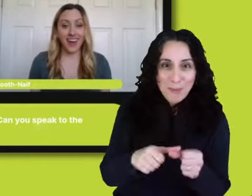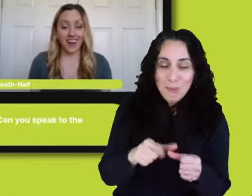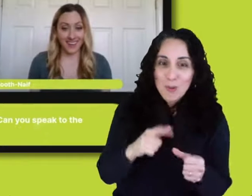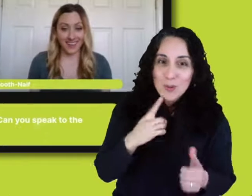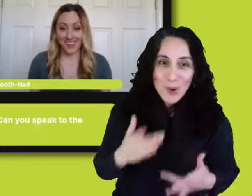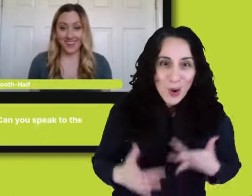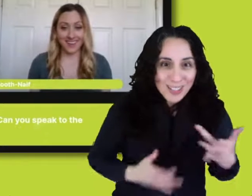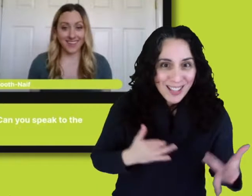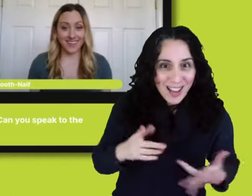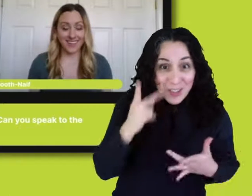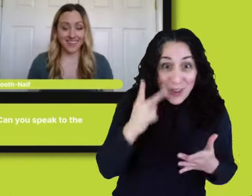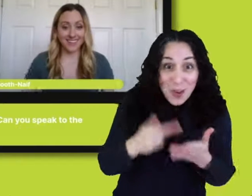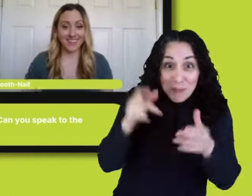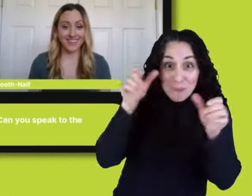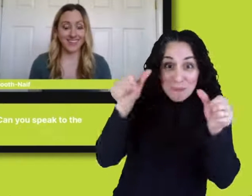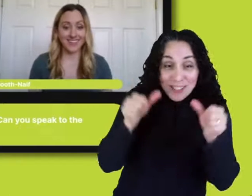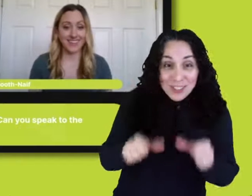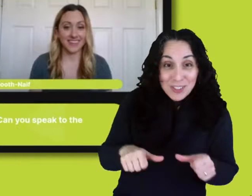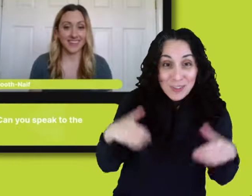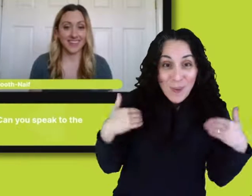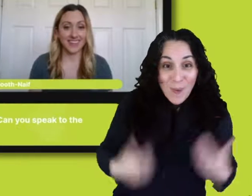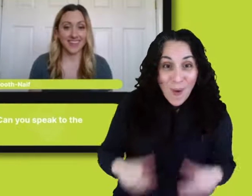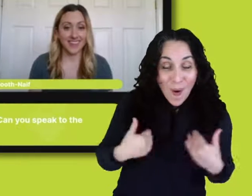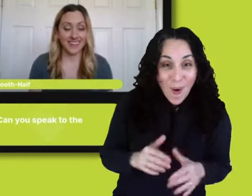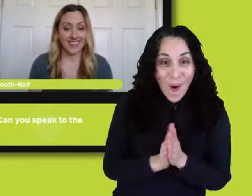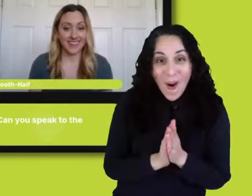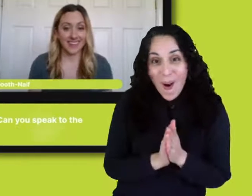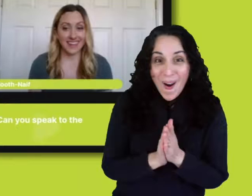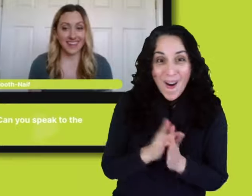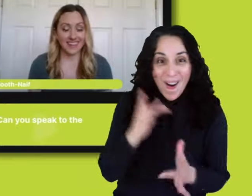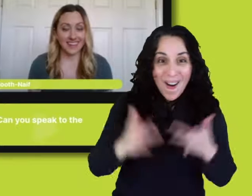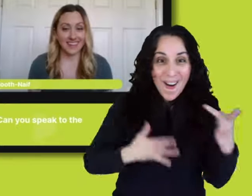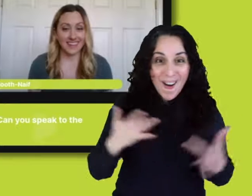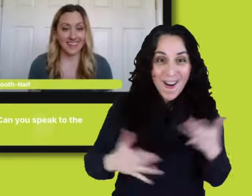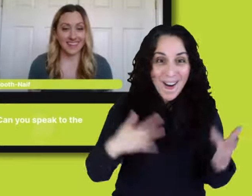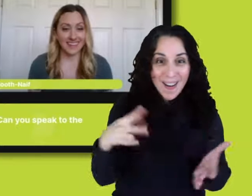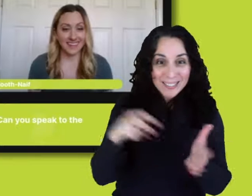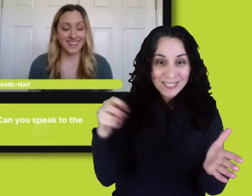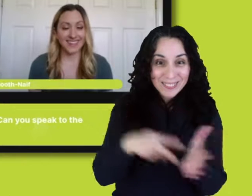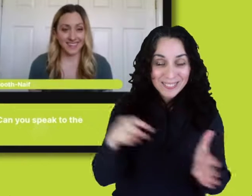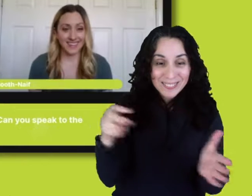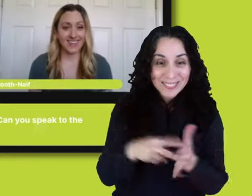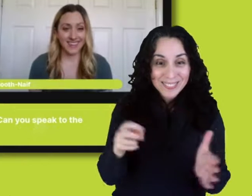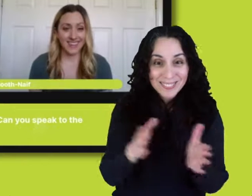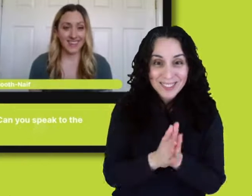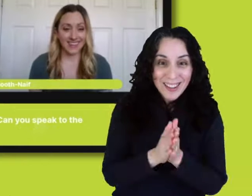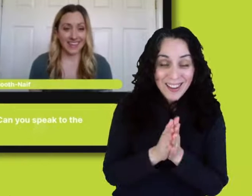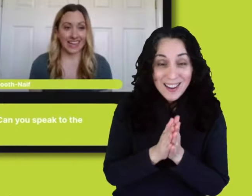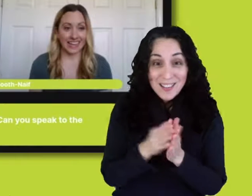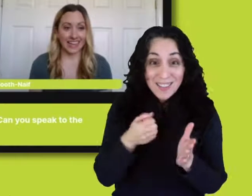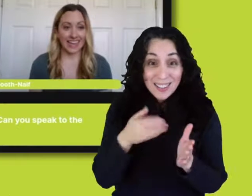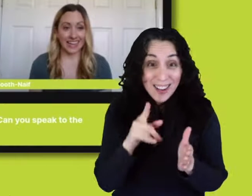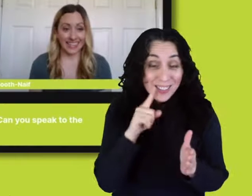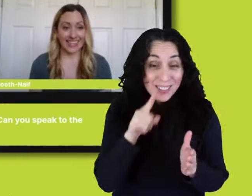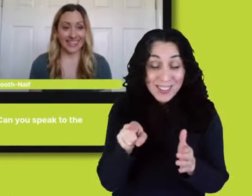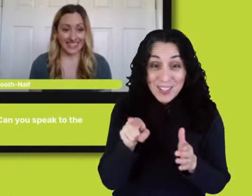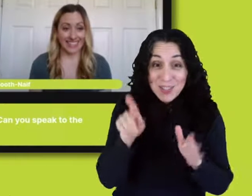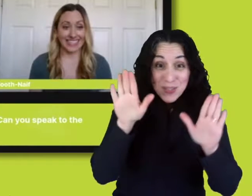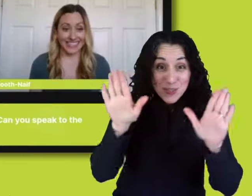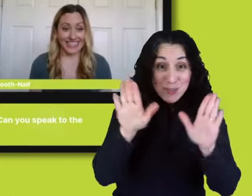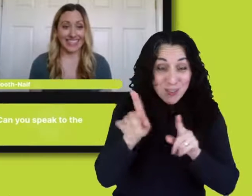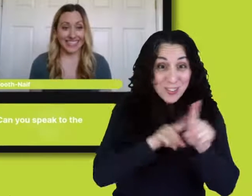we saw and you posted those photos, we were like over the moon excited. Like, we couldn't believe it. We were like, oh my God, like, she's